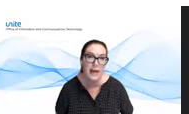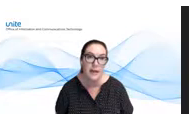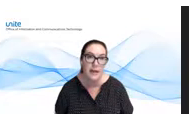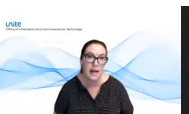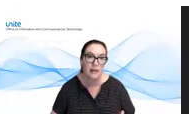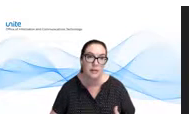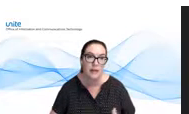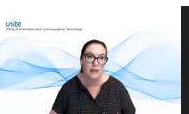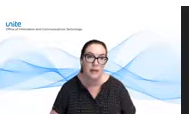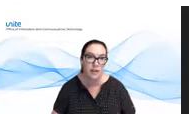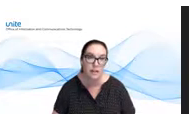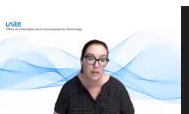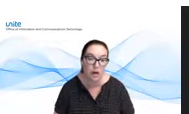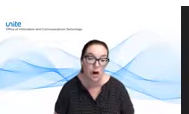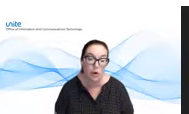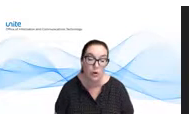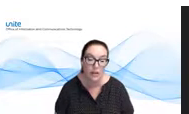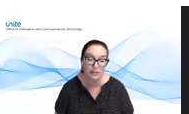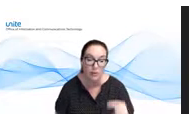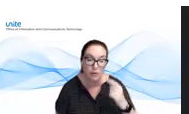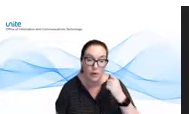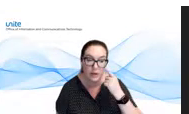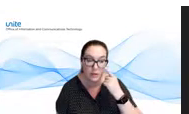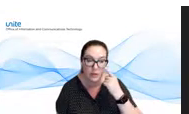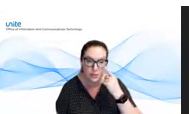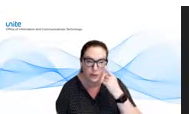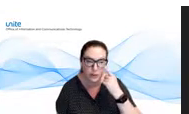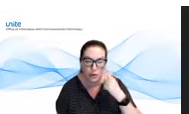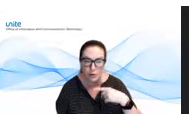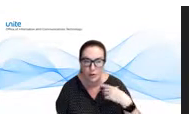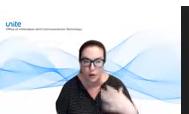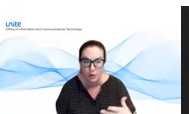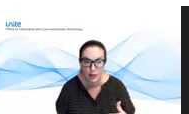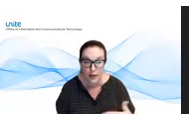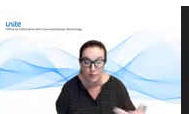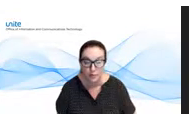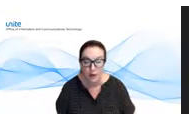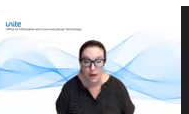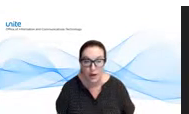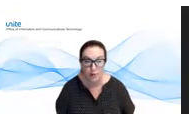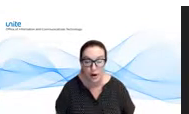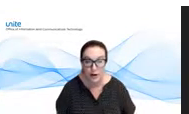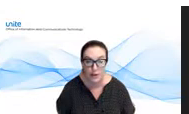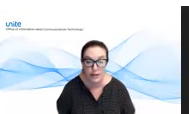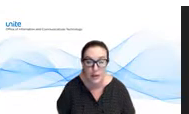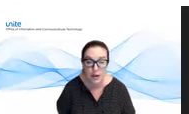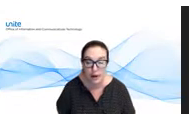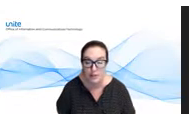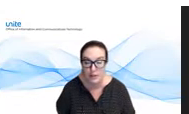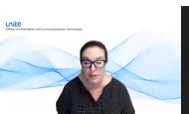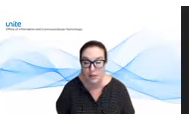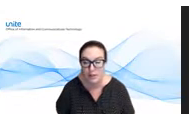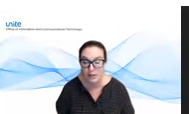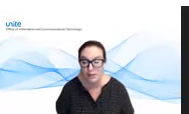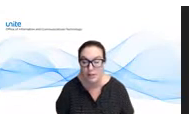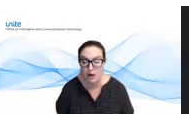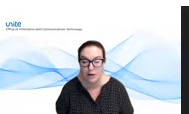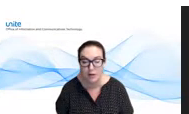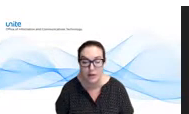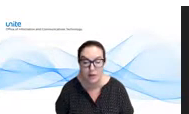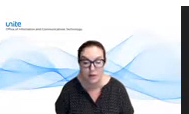to remediate those applications at the code level. So we use what's called an overlay and a product. We have